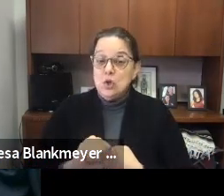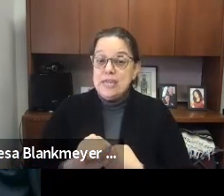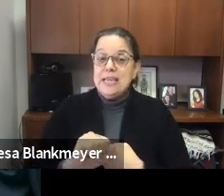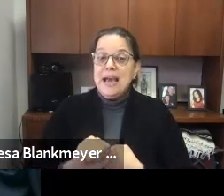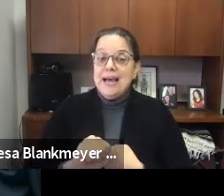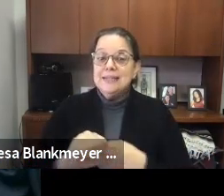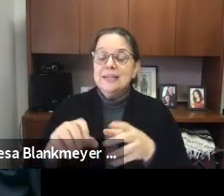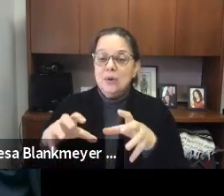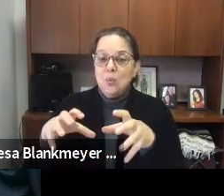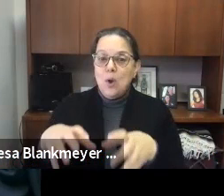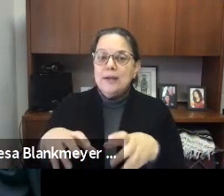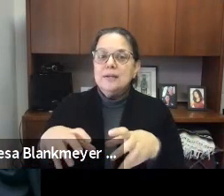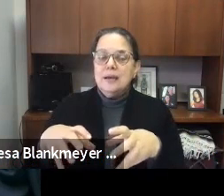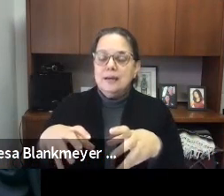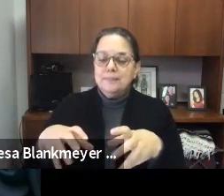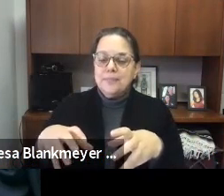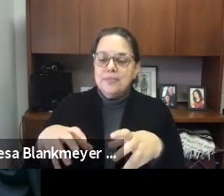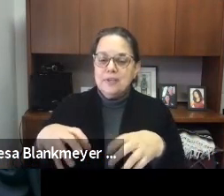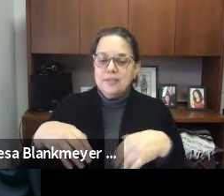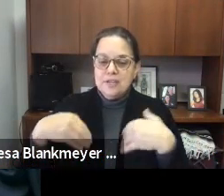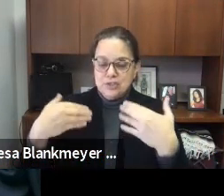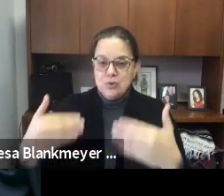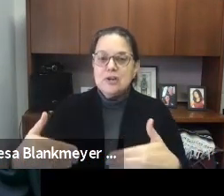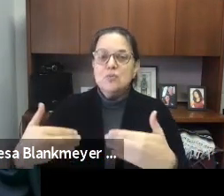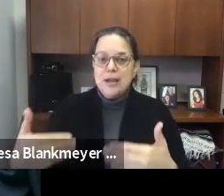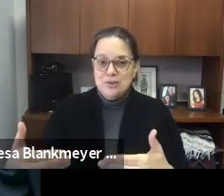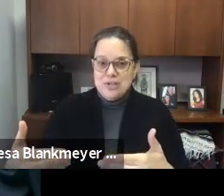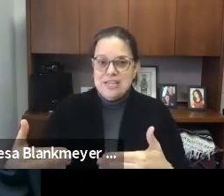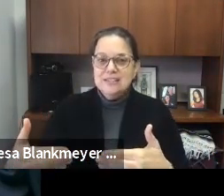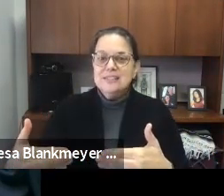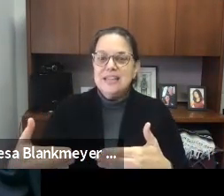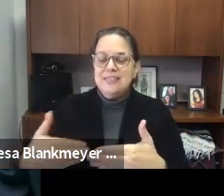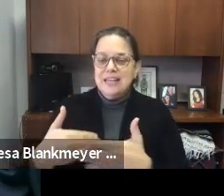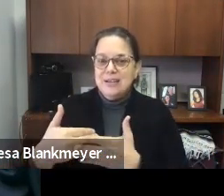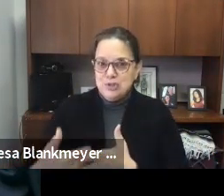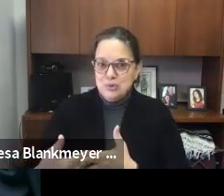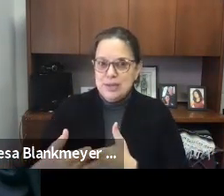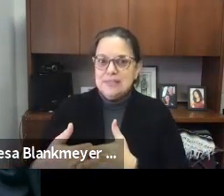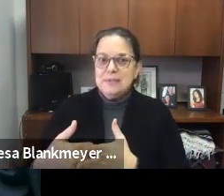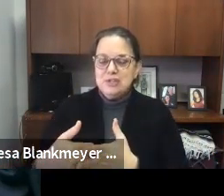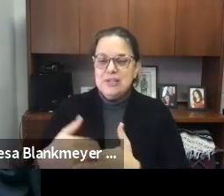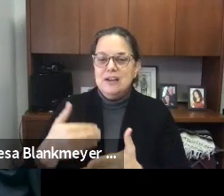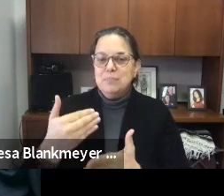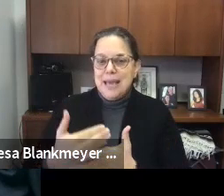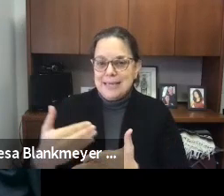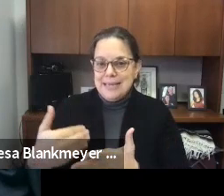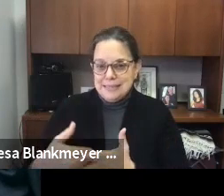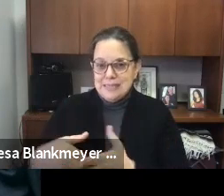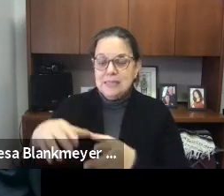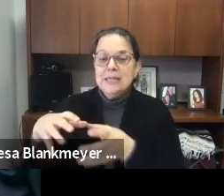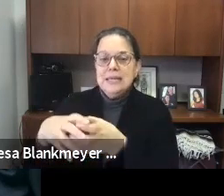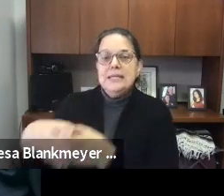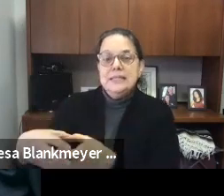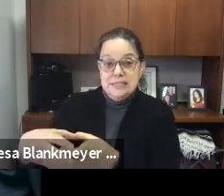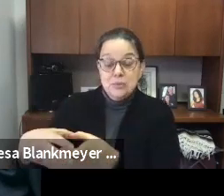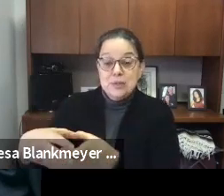is looking at what the historical record is and the language transmission of Black